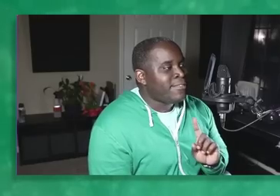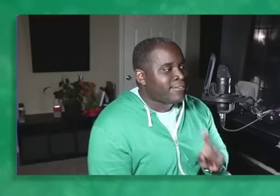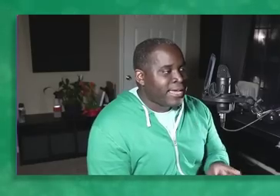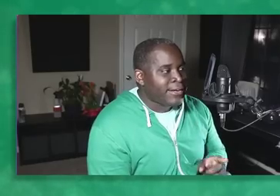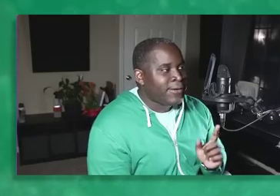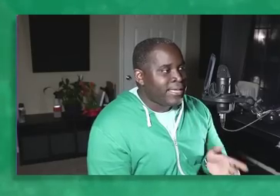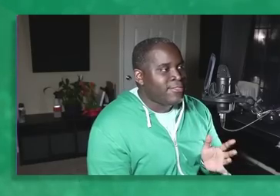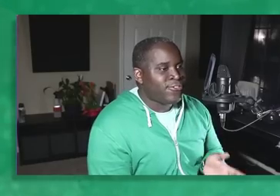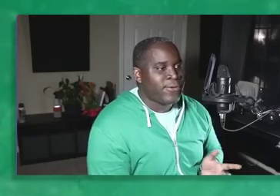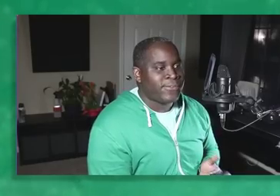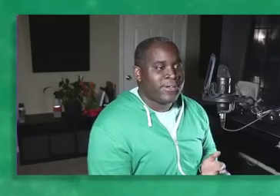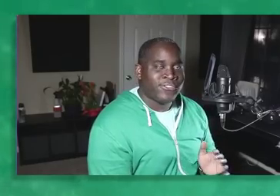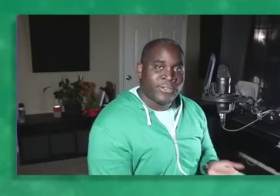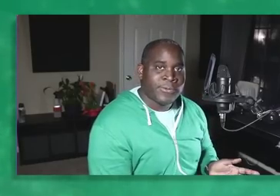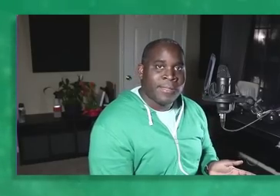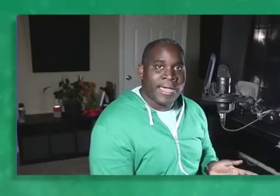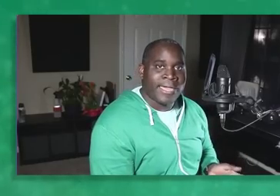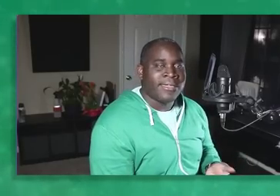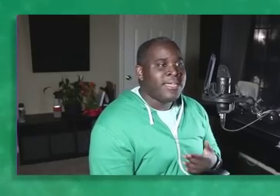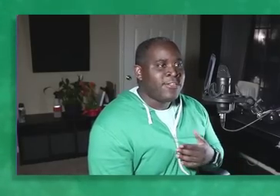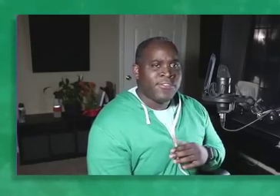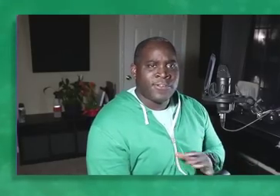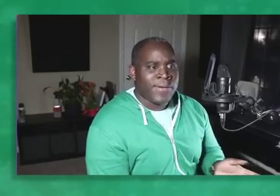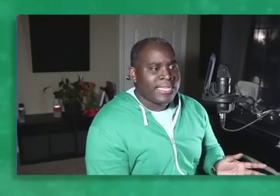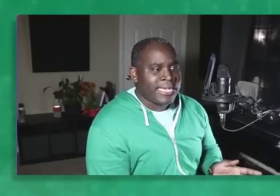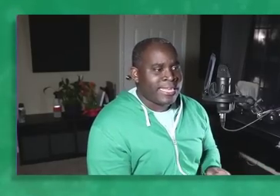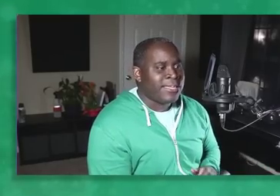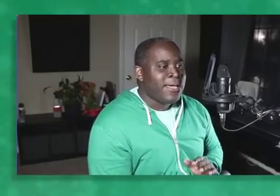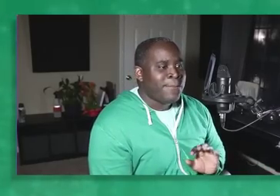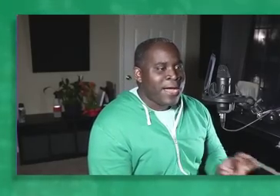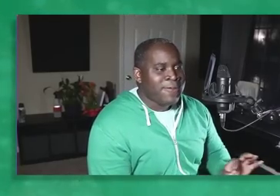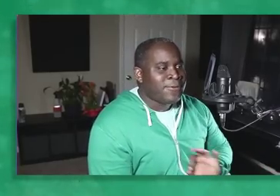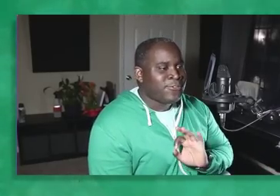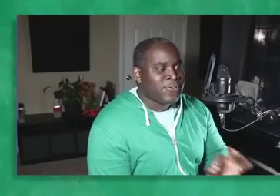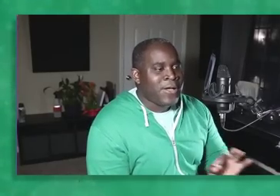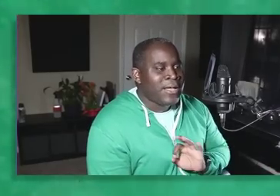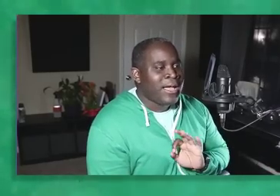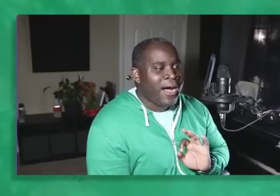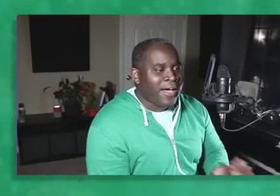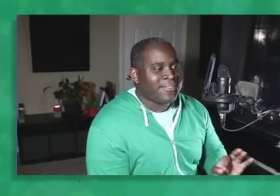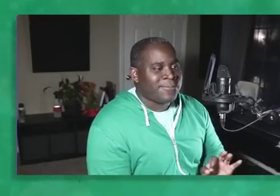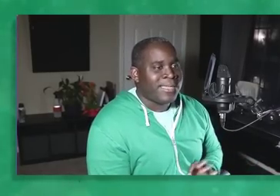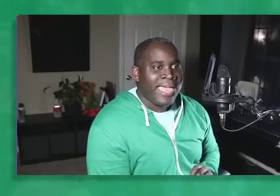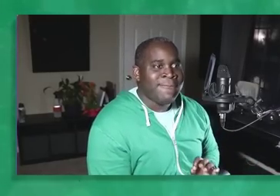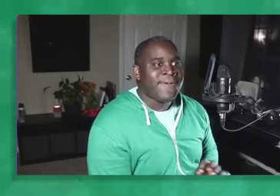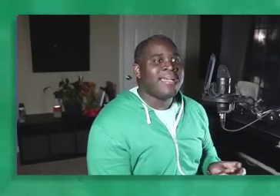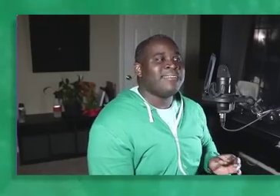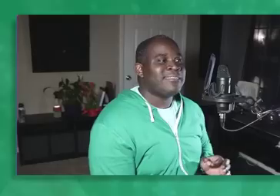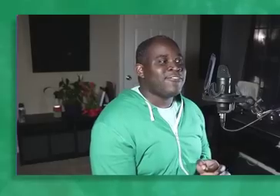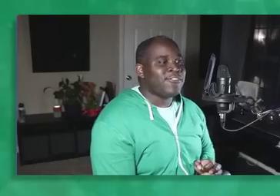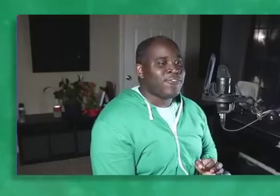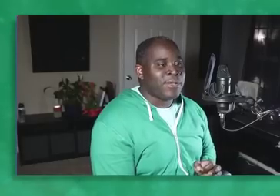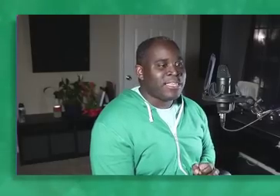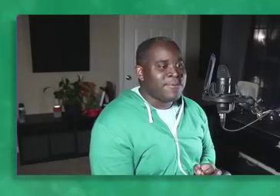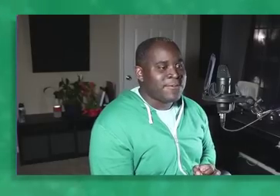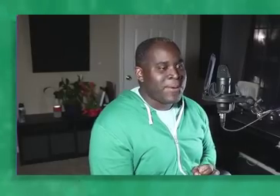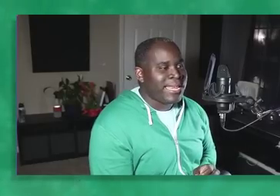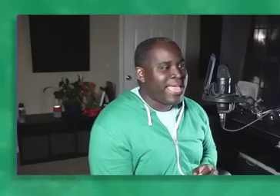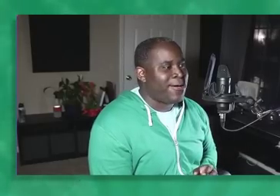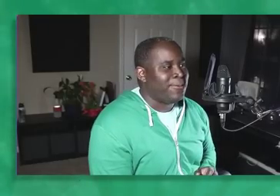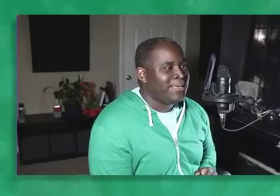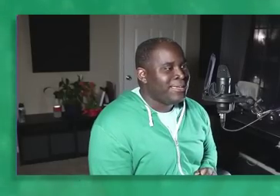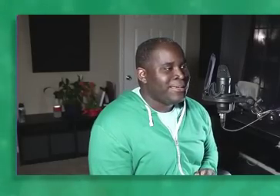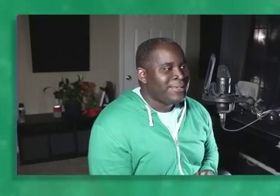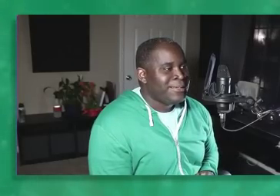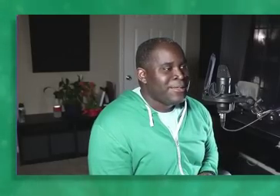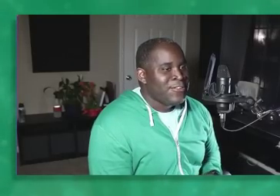main signer in the show is called General Amaya. She's a great lady. Powerful, strong, awesome. In fact, let's just show a clip of her right